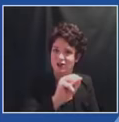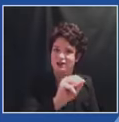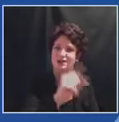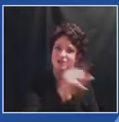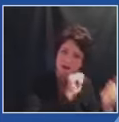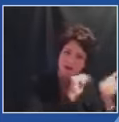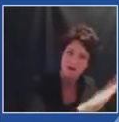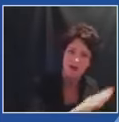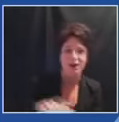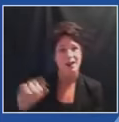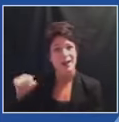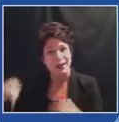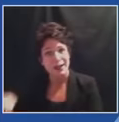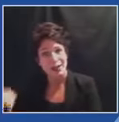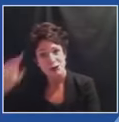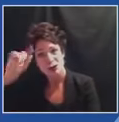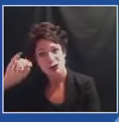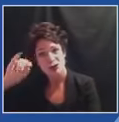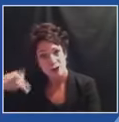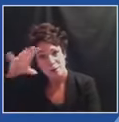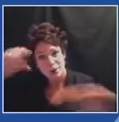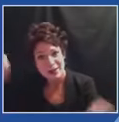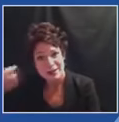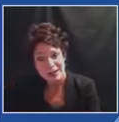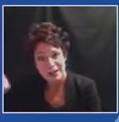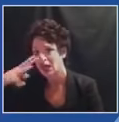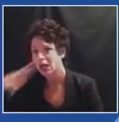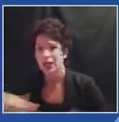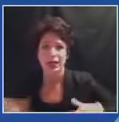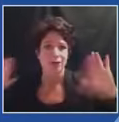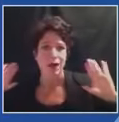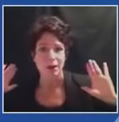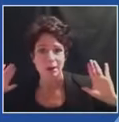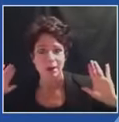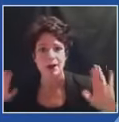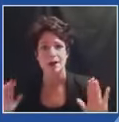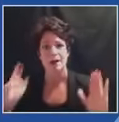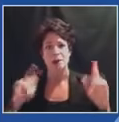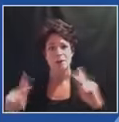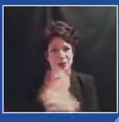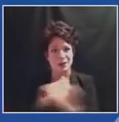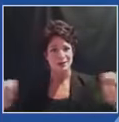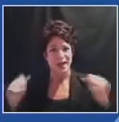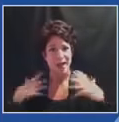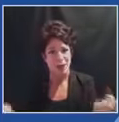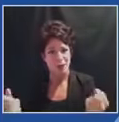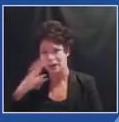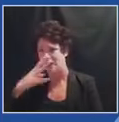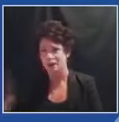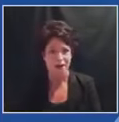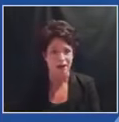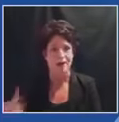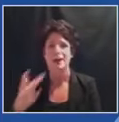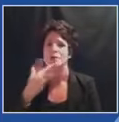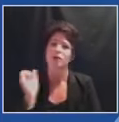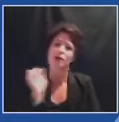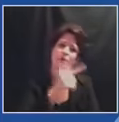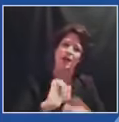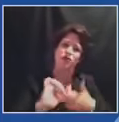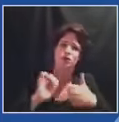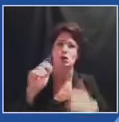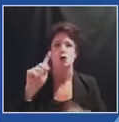Donald Trump just had given up. He's not even trying to secure the public health anymore. He'd rather go back to the campaign rallies. He's